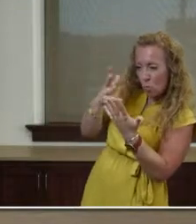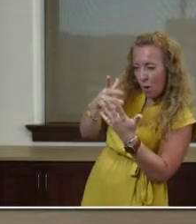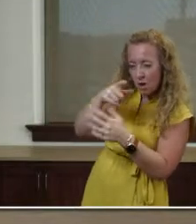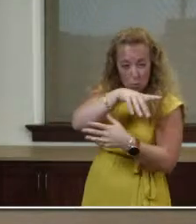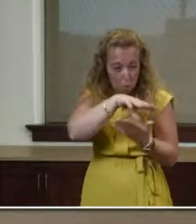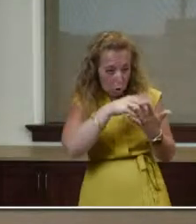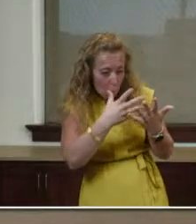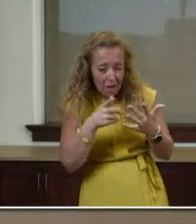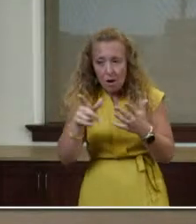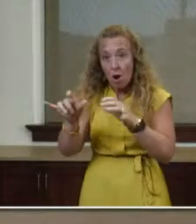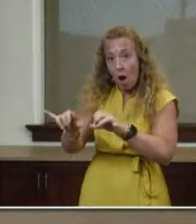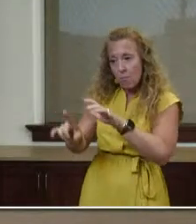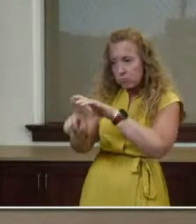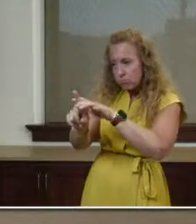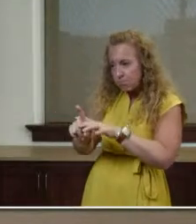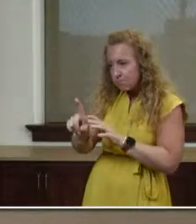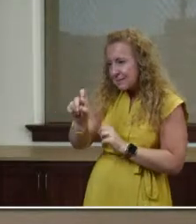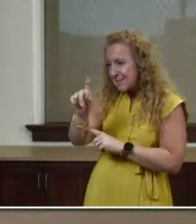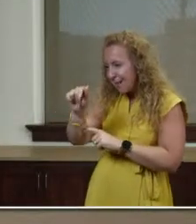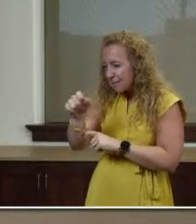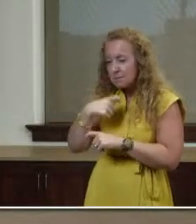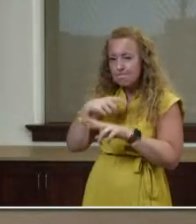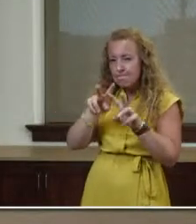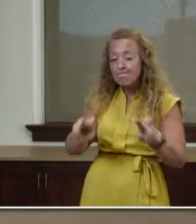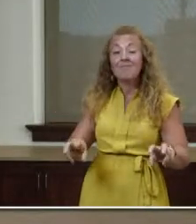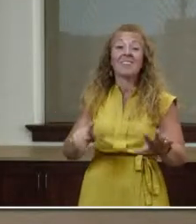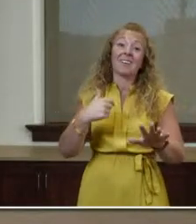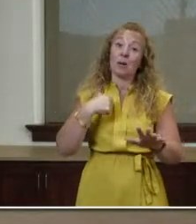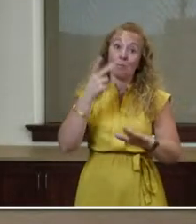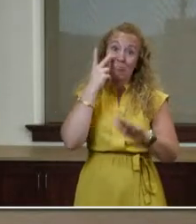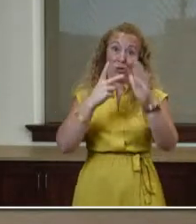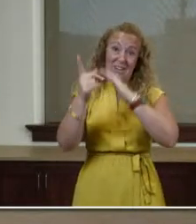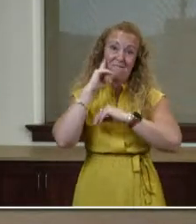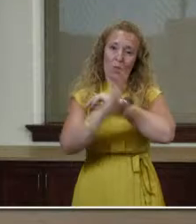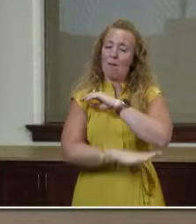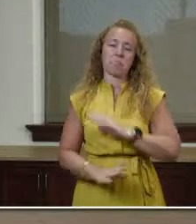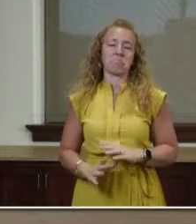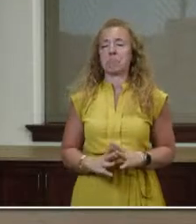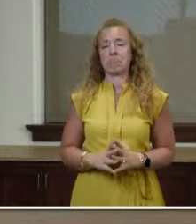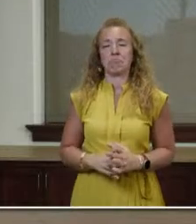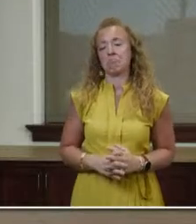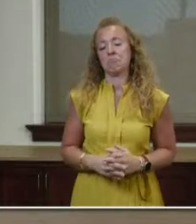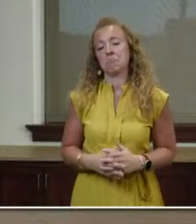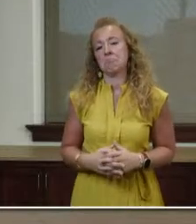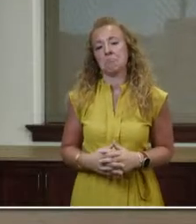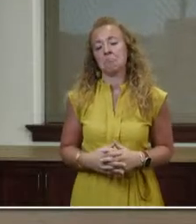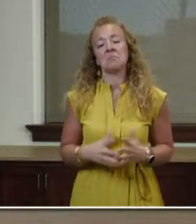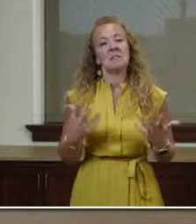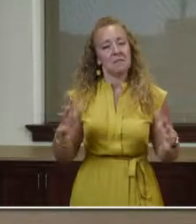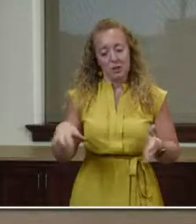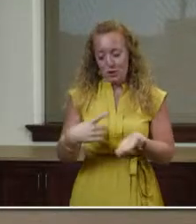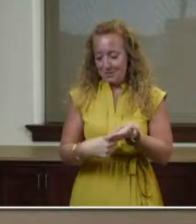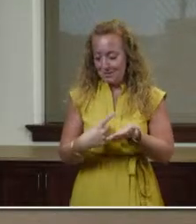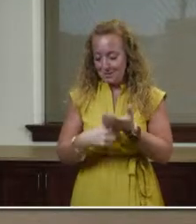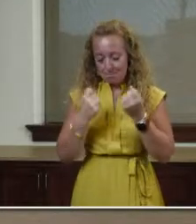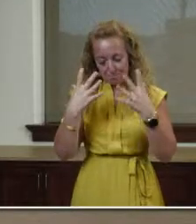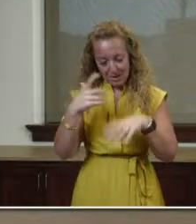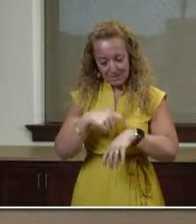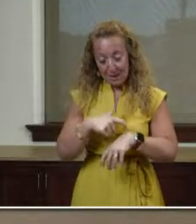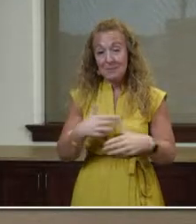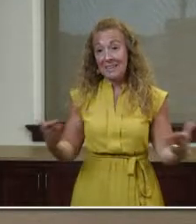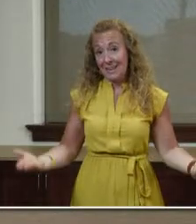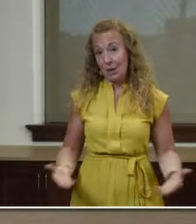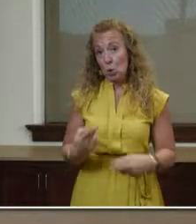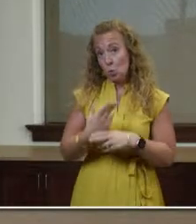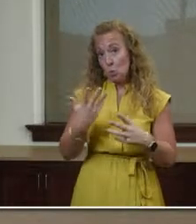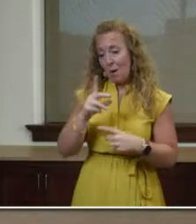variant is much more common. I make no predictions for the fall. We have talked about this repeatedly here, that we use